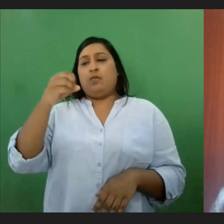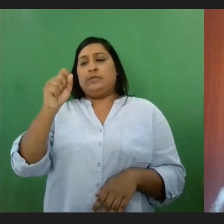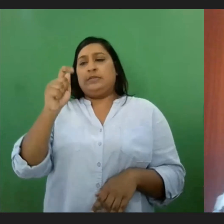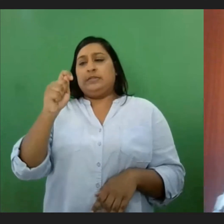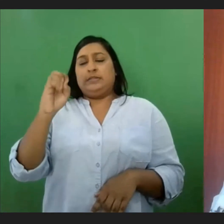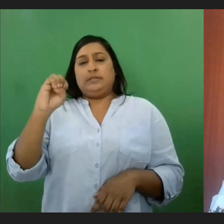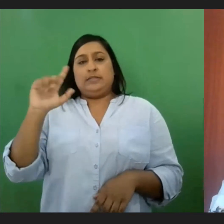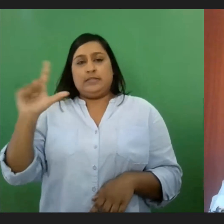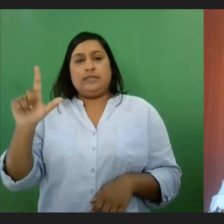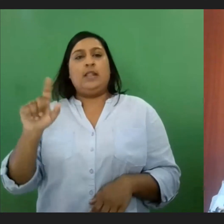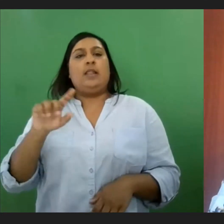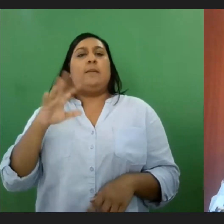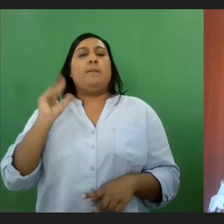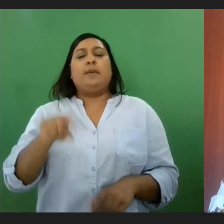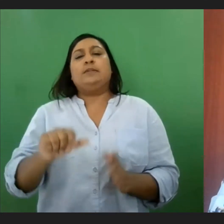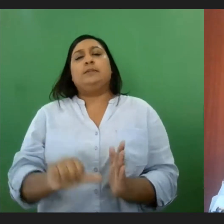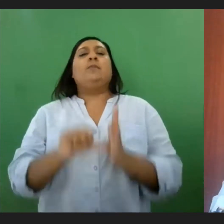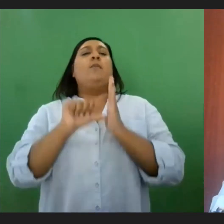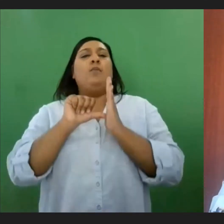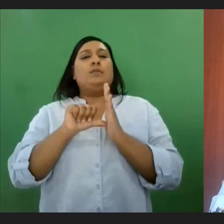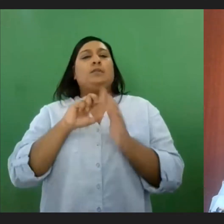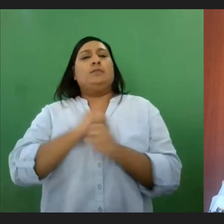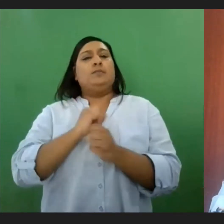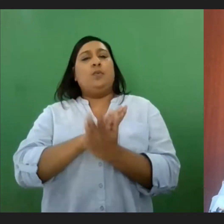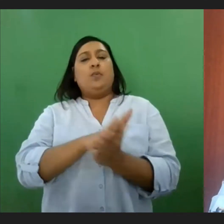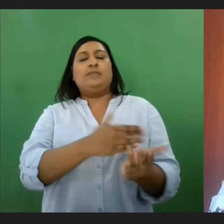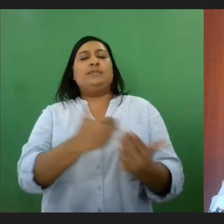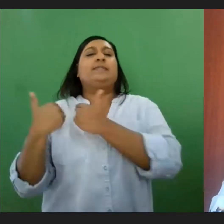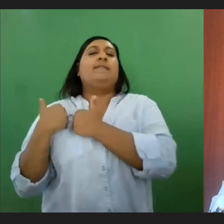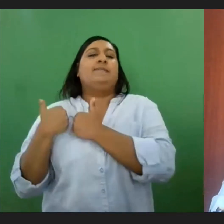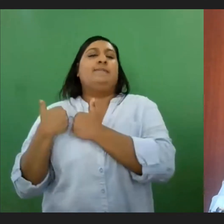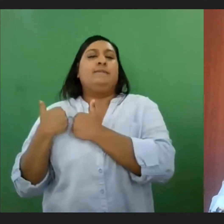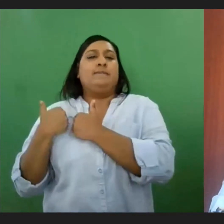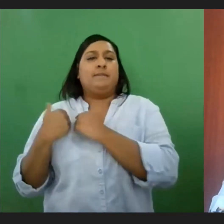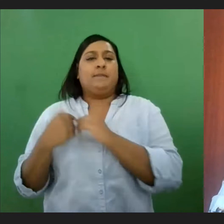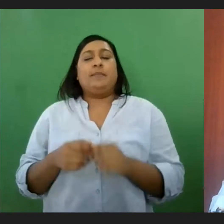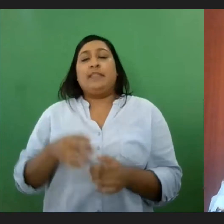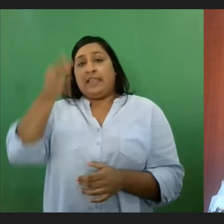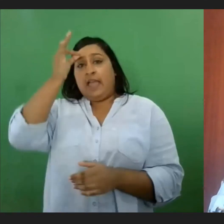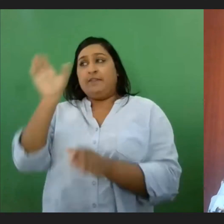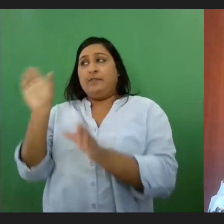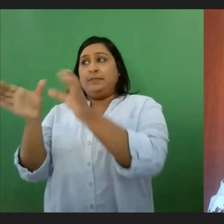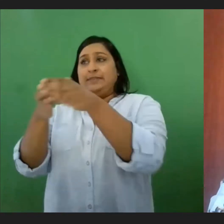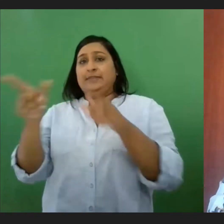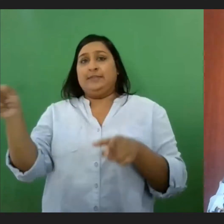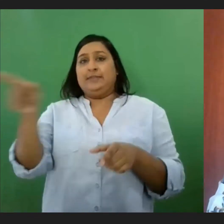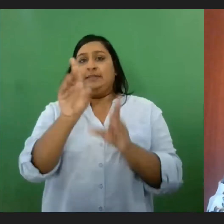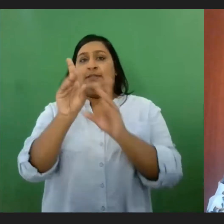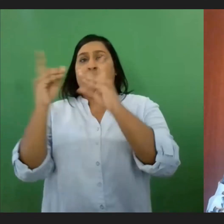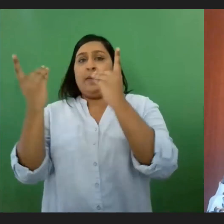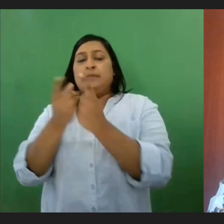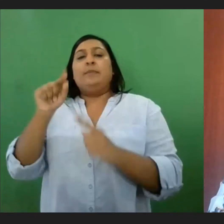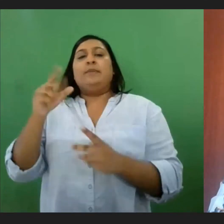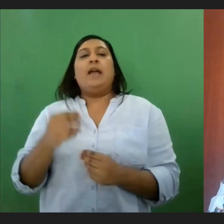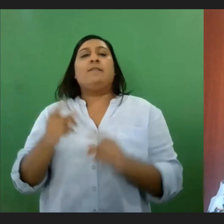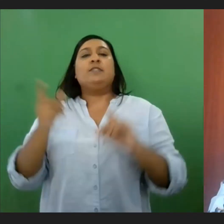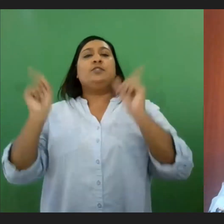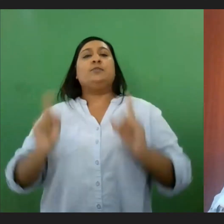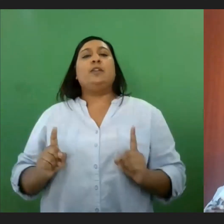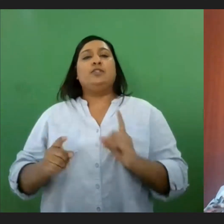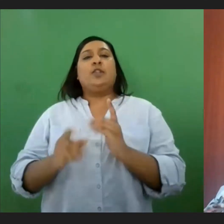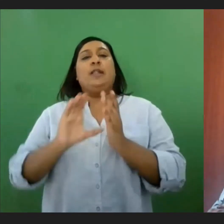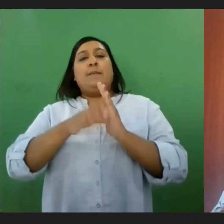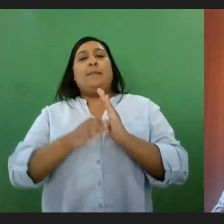prioritized. All government departments must obtain special disability data in order to